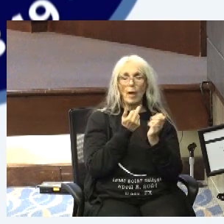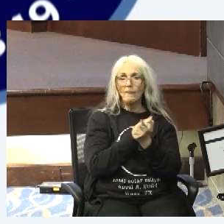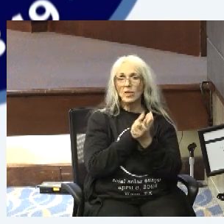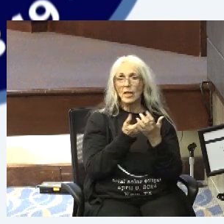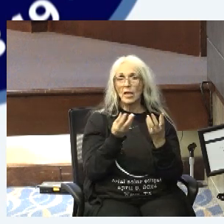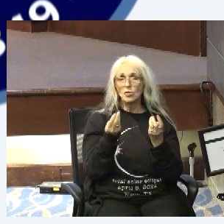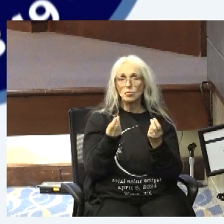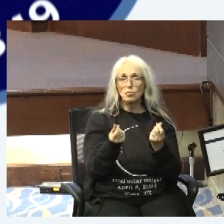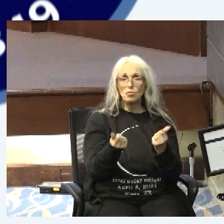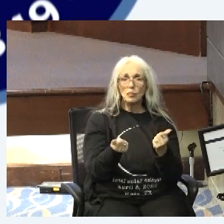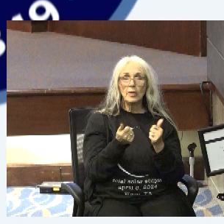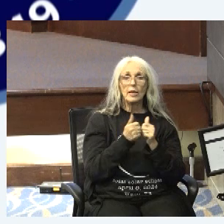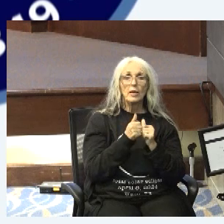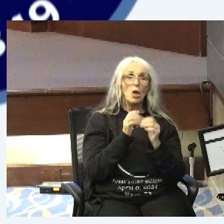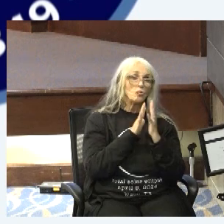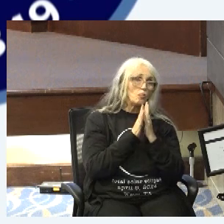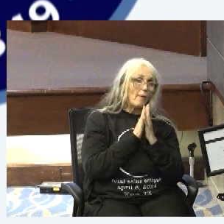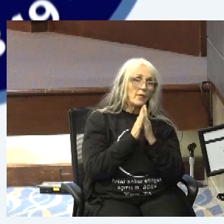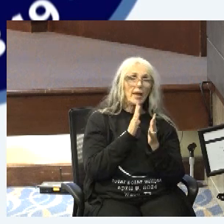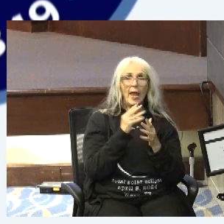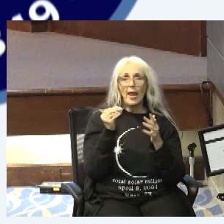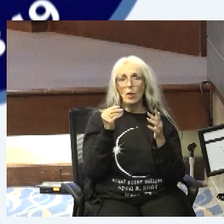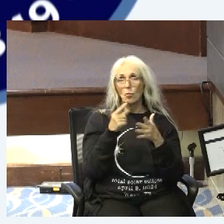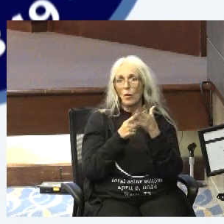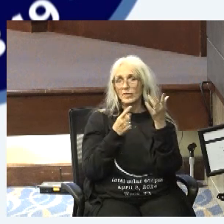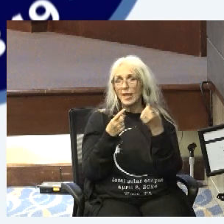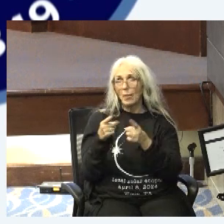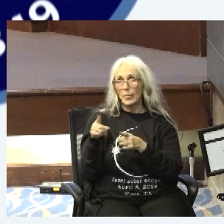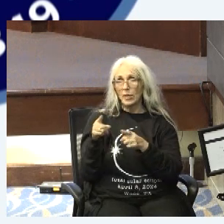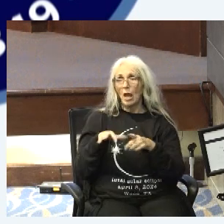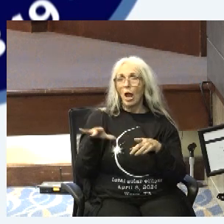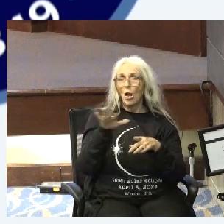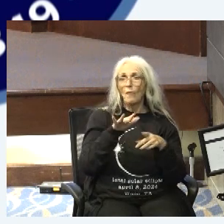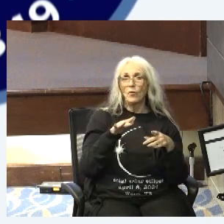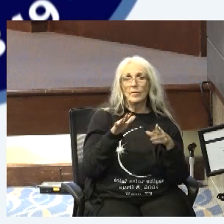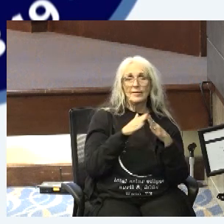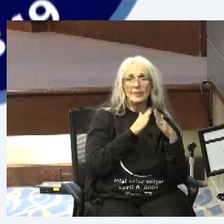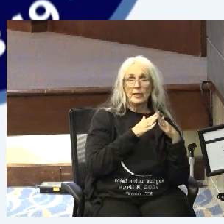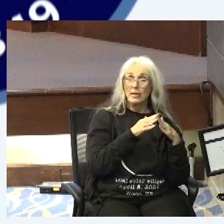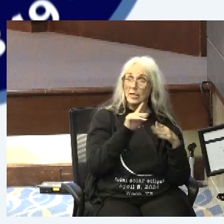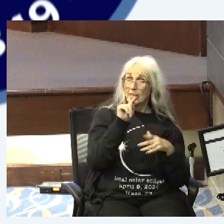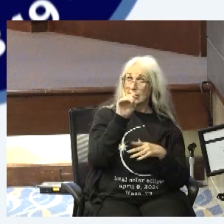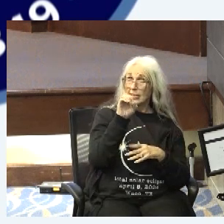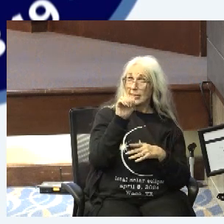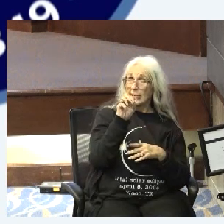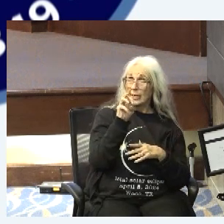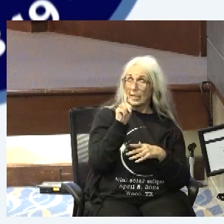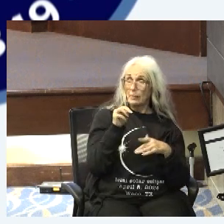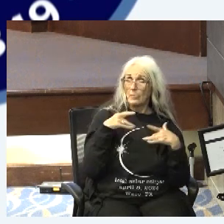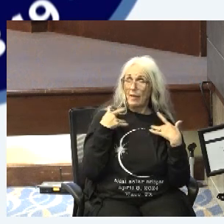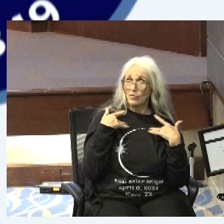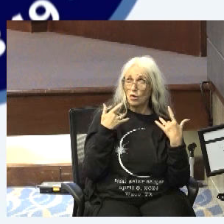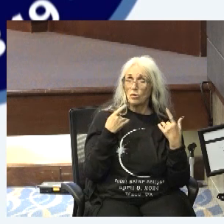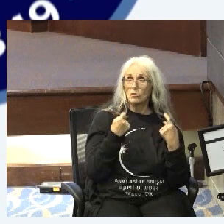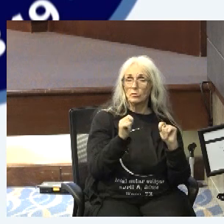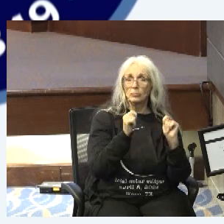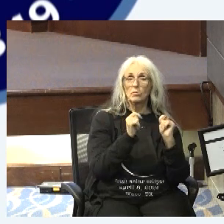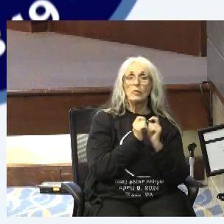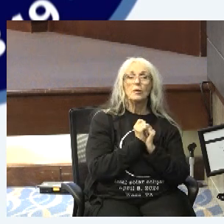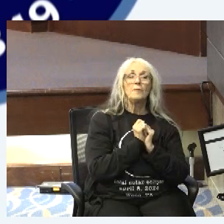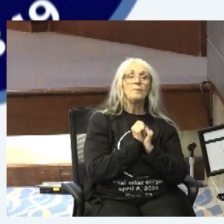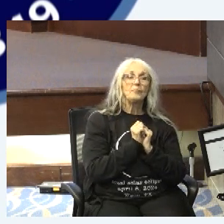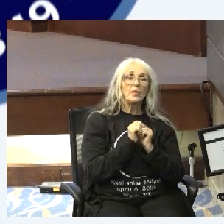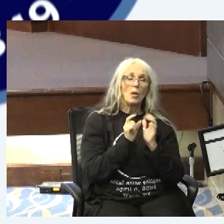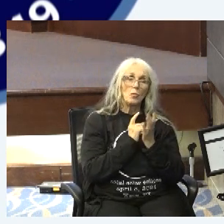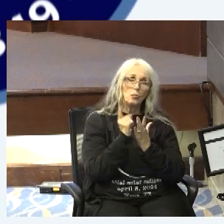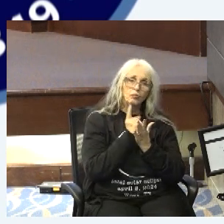within traffic, but then also events around the city. It is truly a team effort. Our weekly meetings have